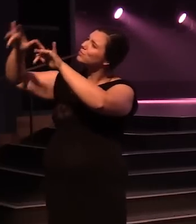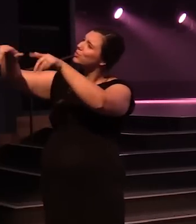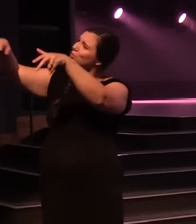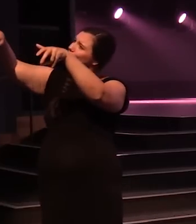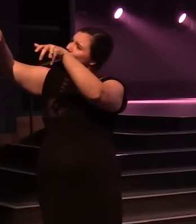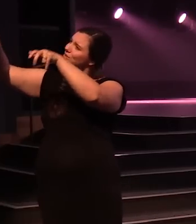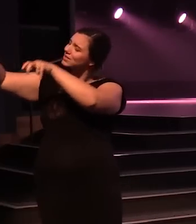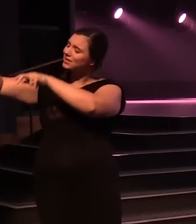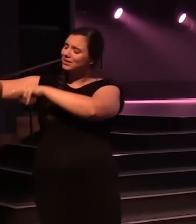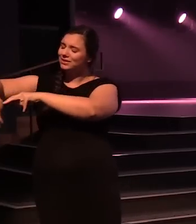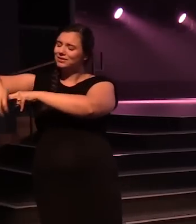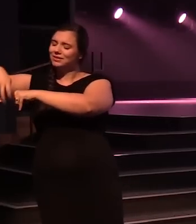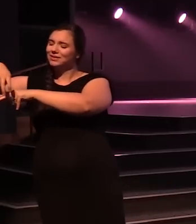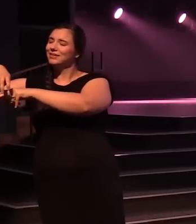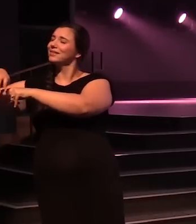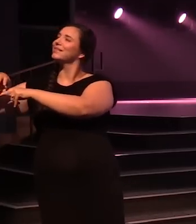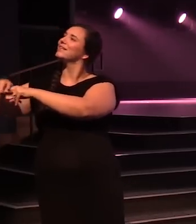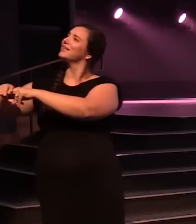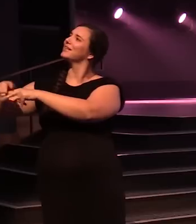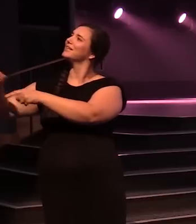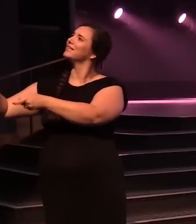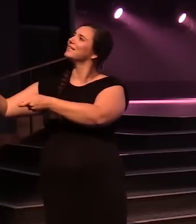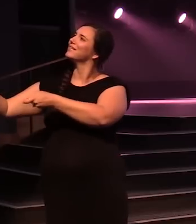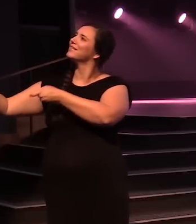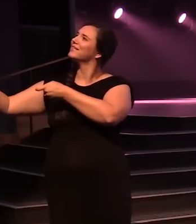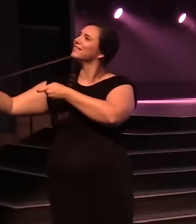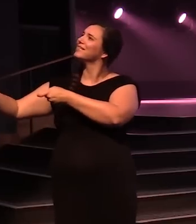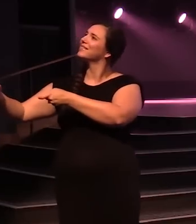heaven's mercy